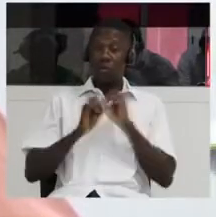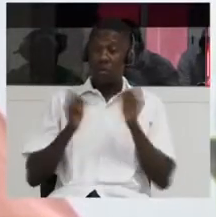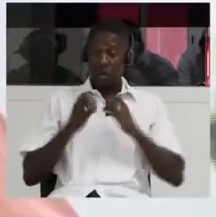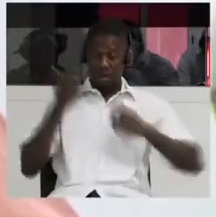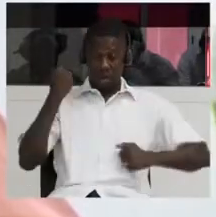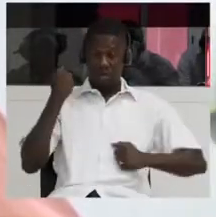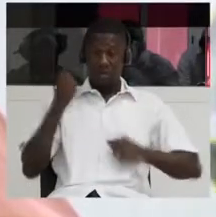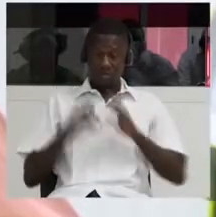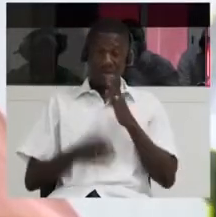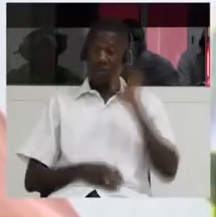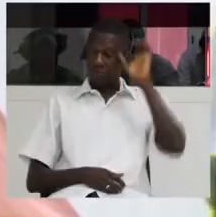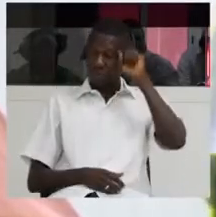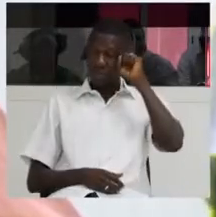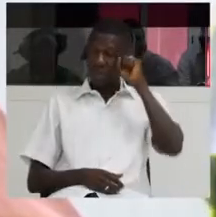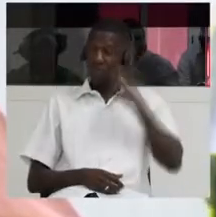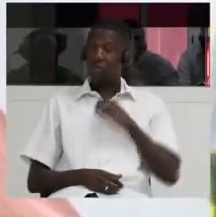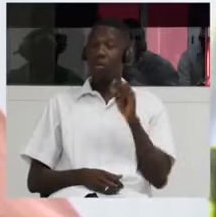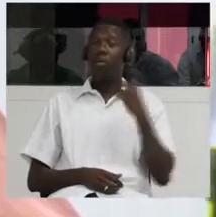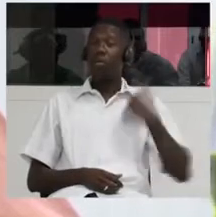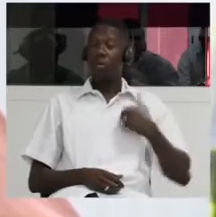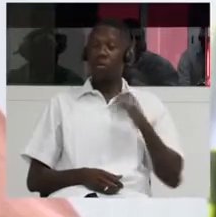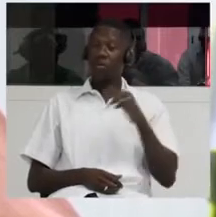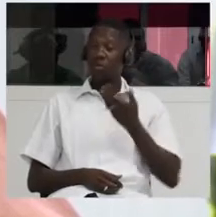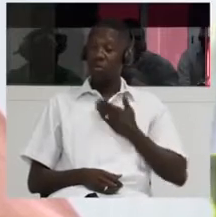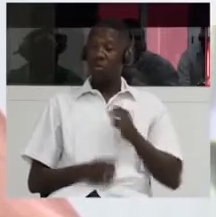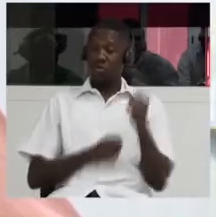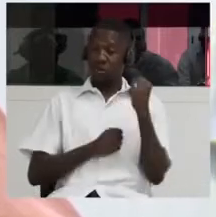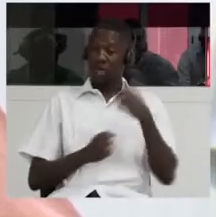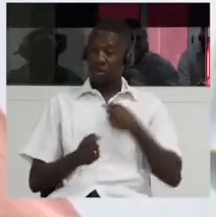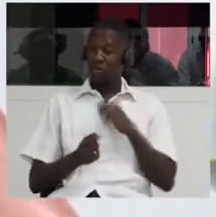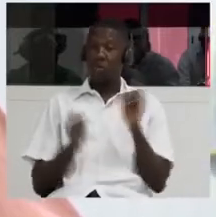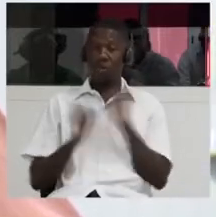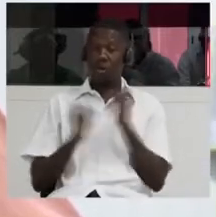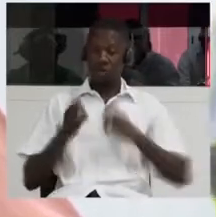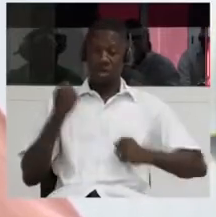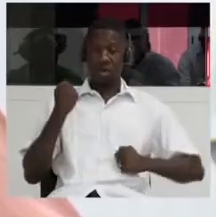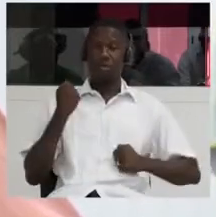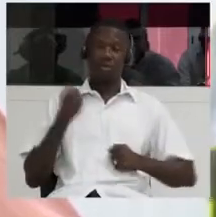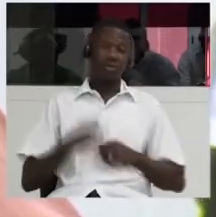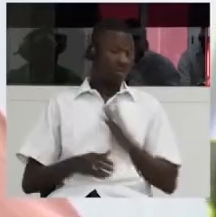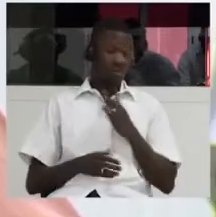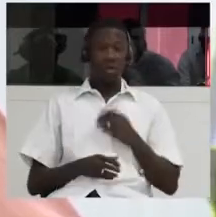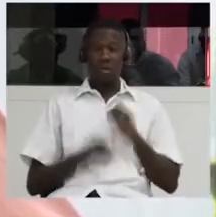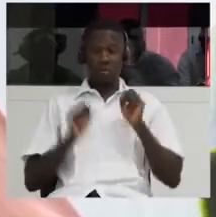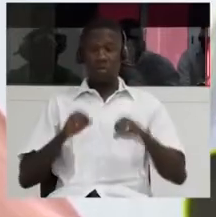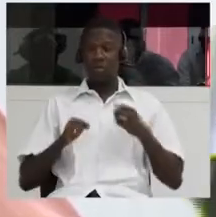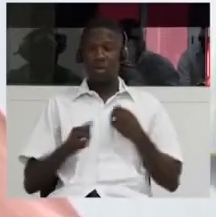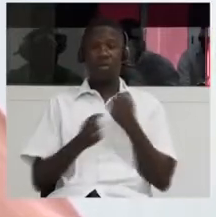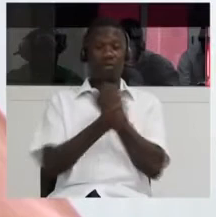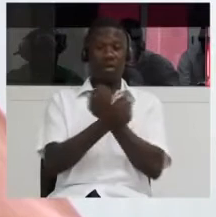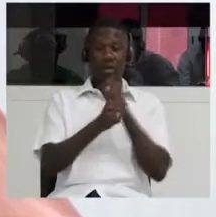us who are not armed. So there and then they can go by their arrest through the list they